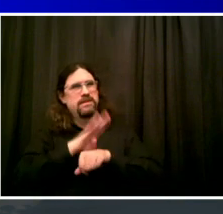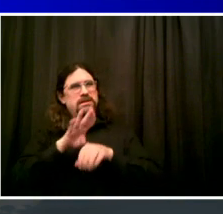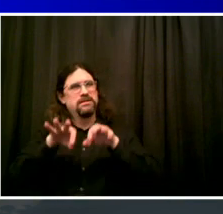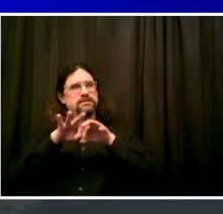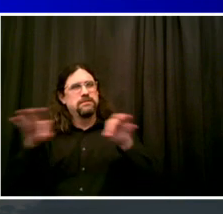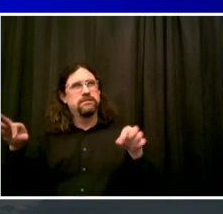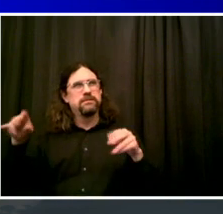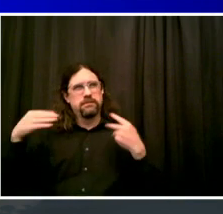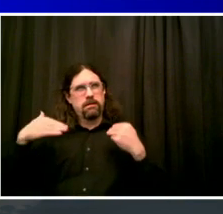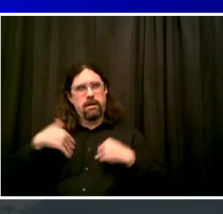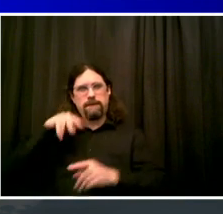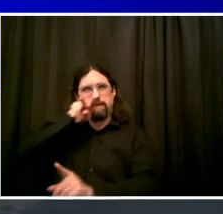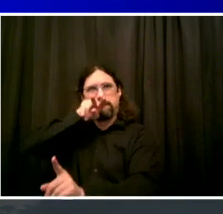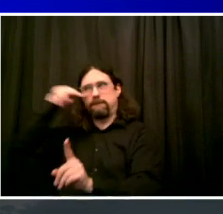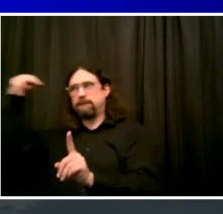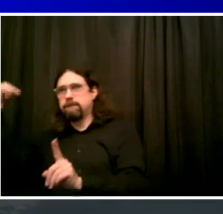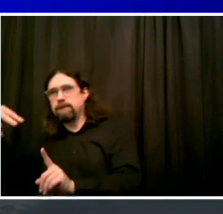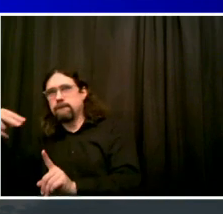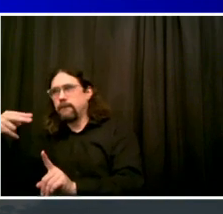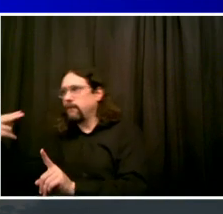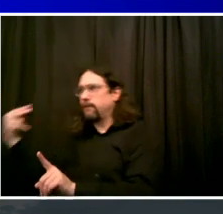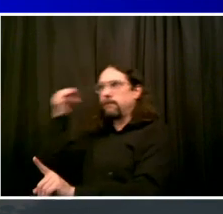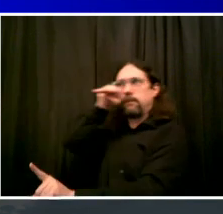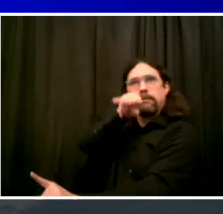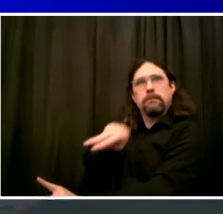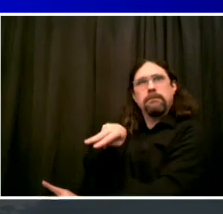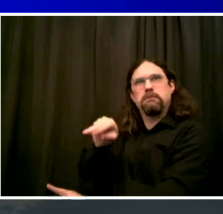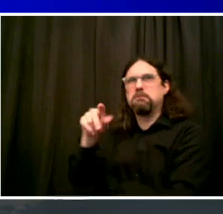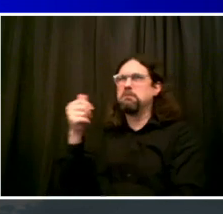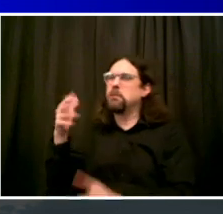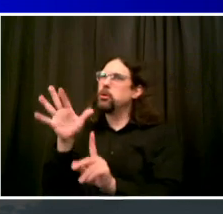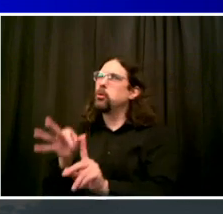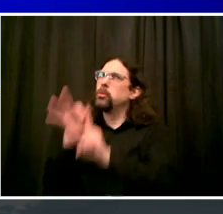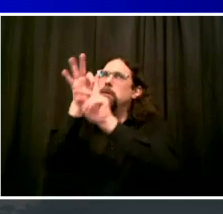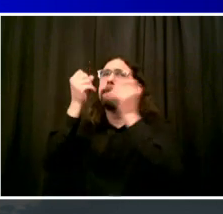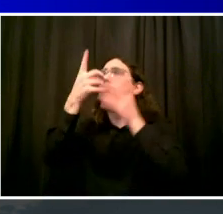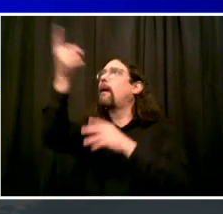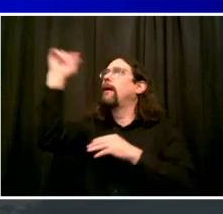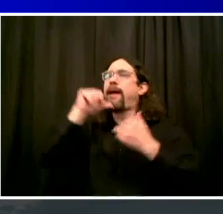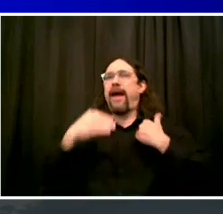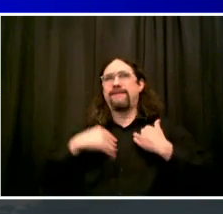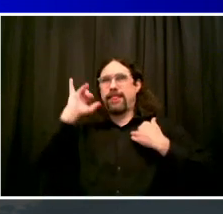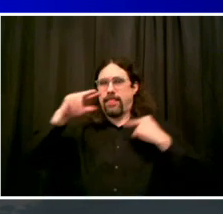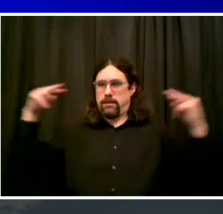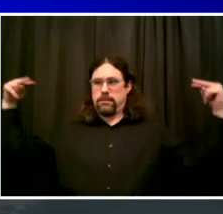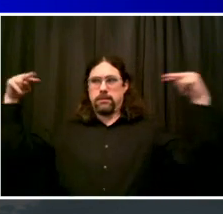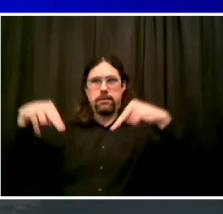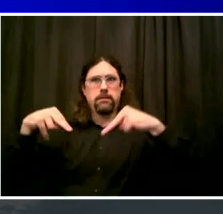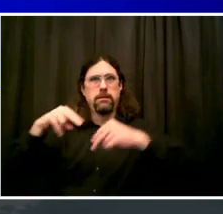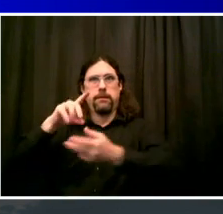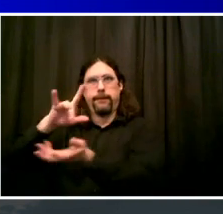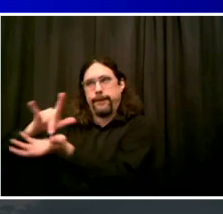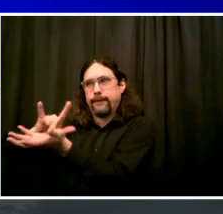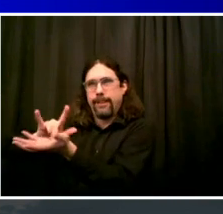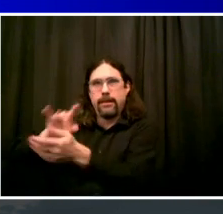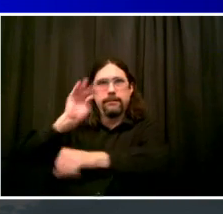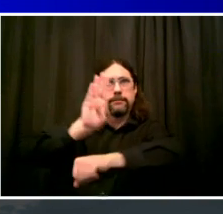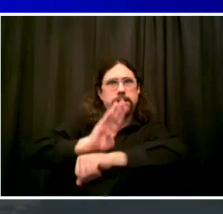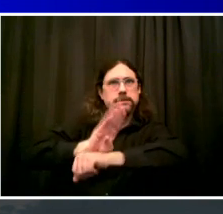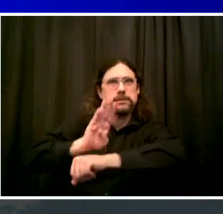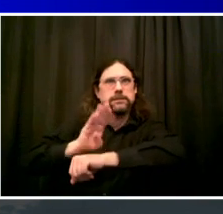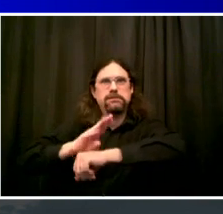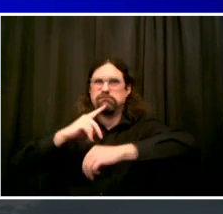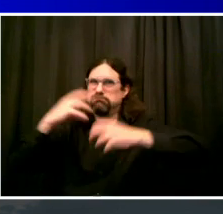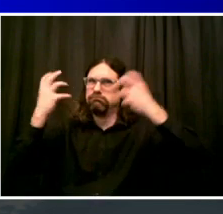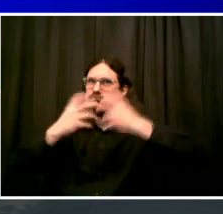role serving this city. So the isolation team that Dr. Johnson will put together will